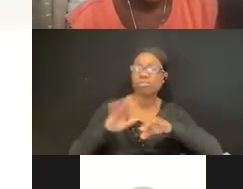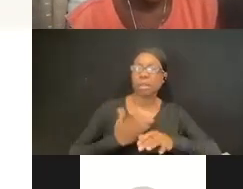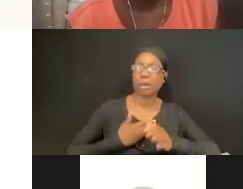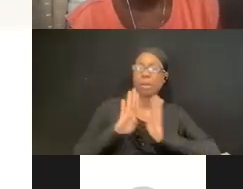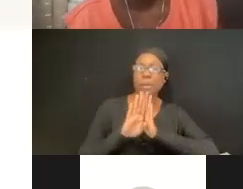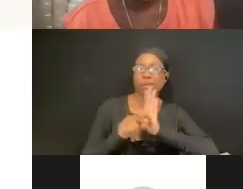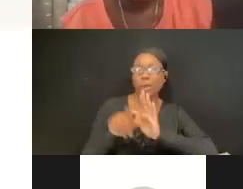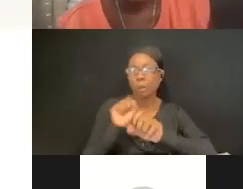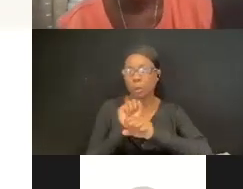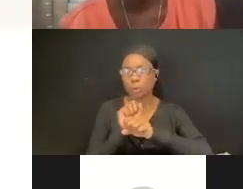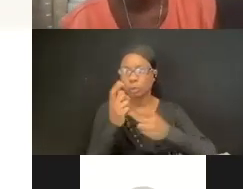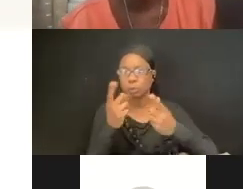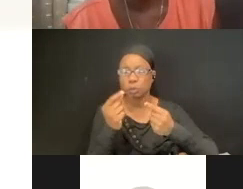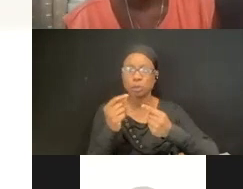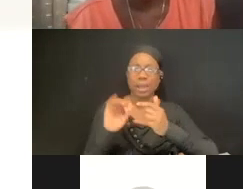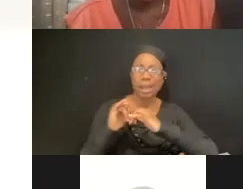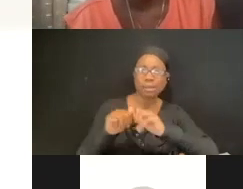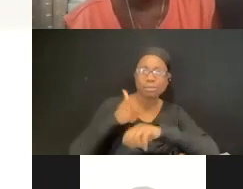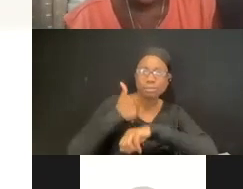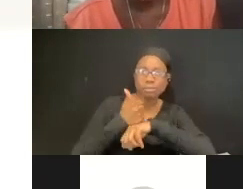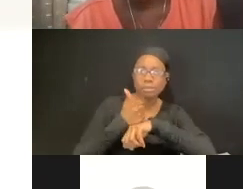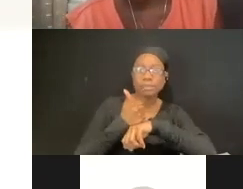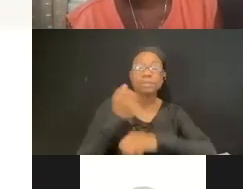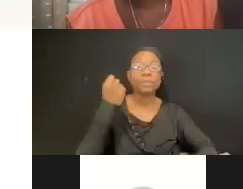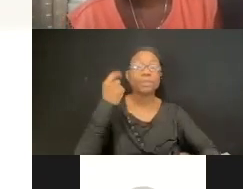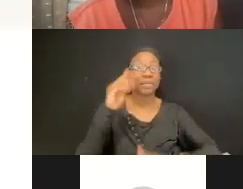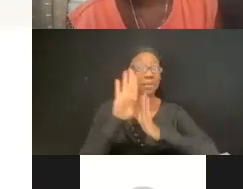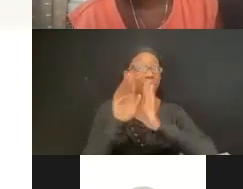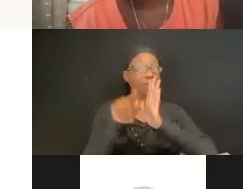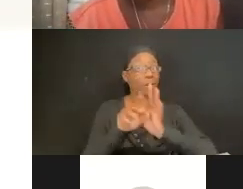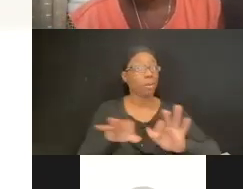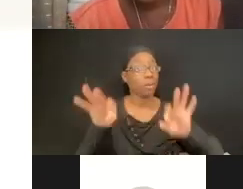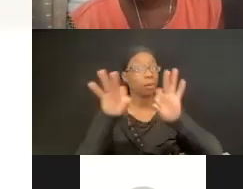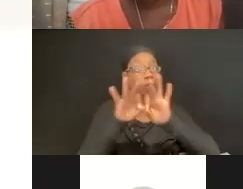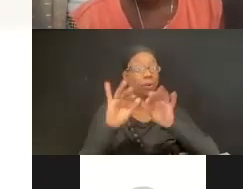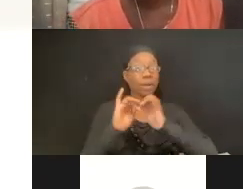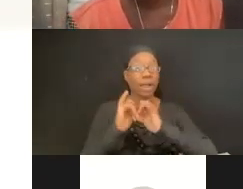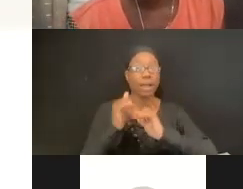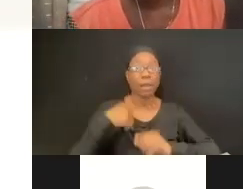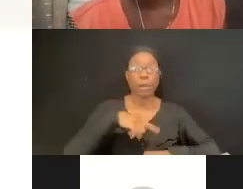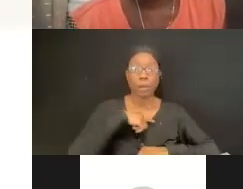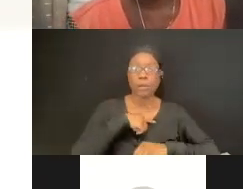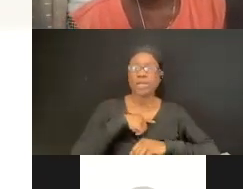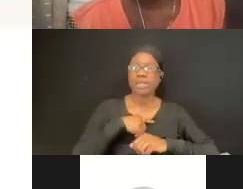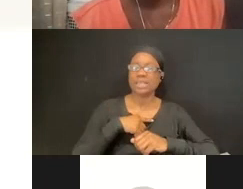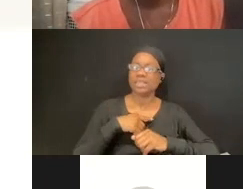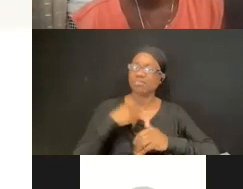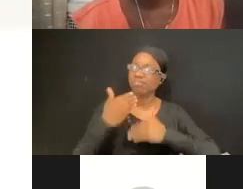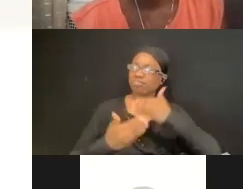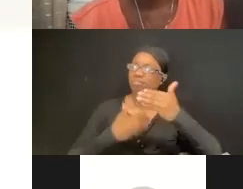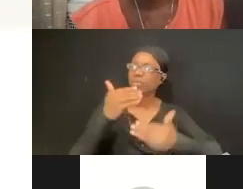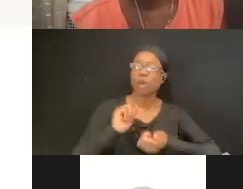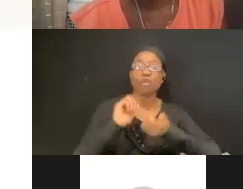also this background is relevant for how it came to be that we were addressing houselessness with Black